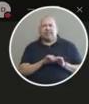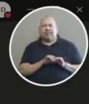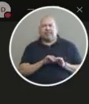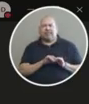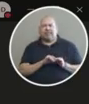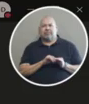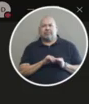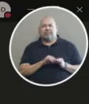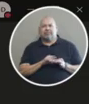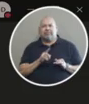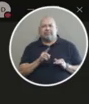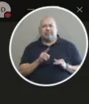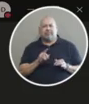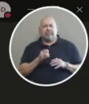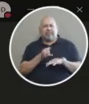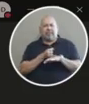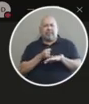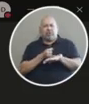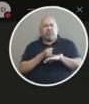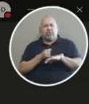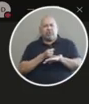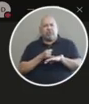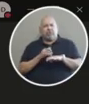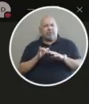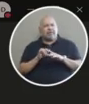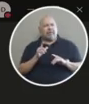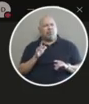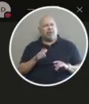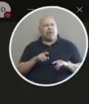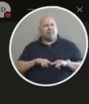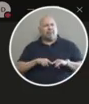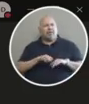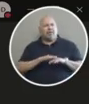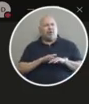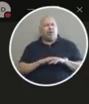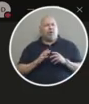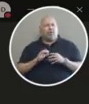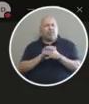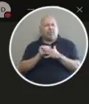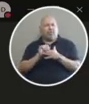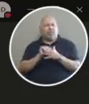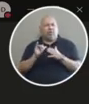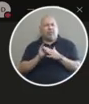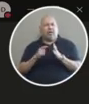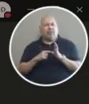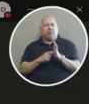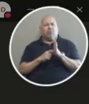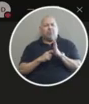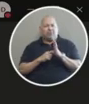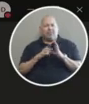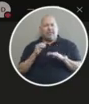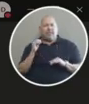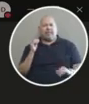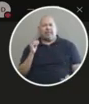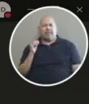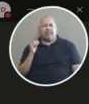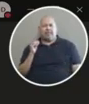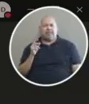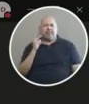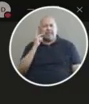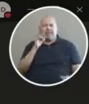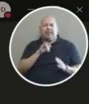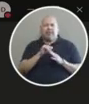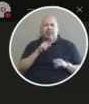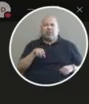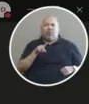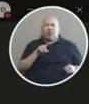just interest. For example, just going to depend on the dollar amounts that are requested, and seeing that